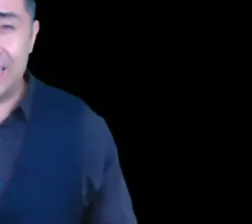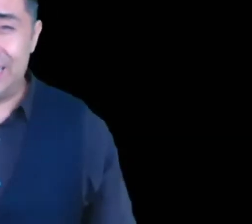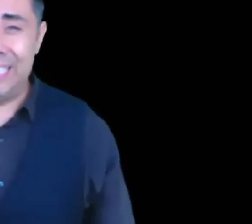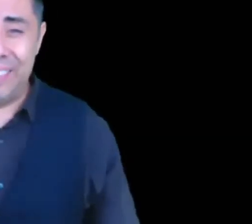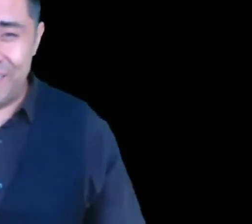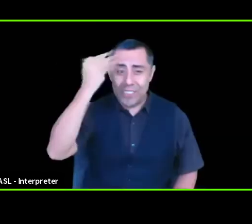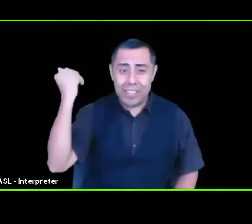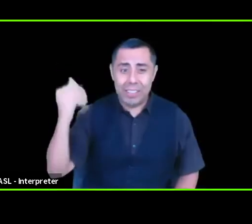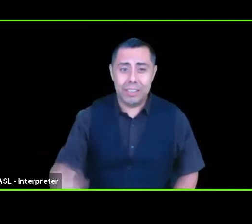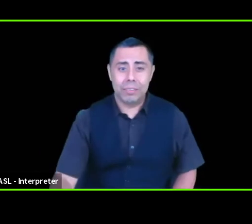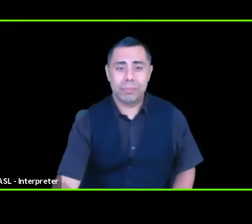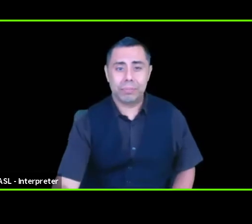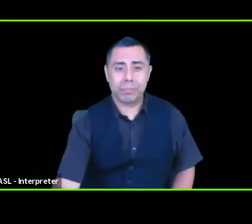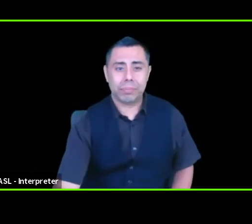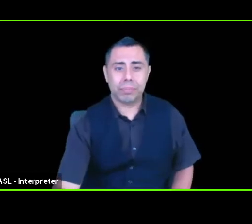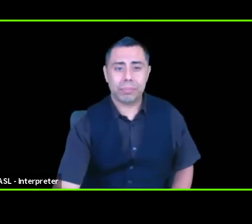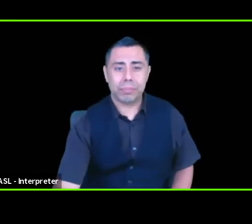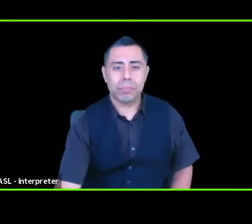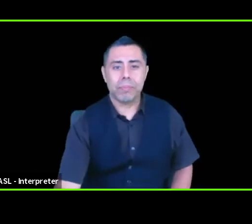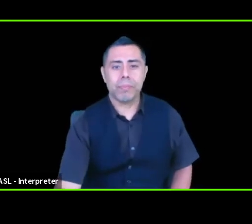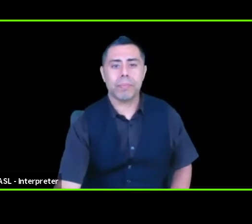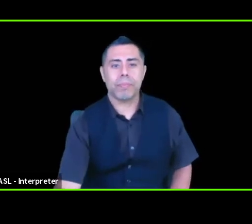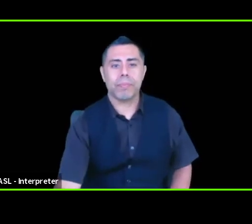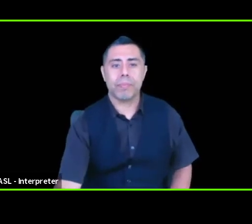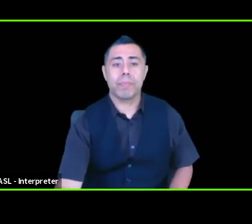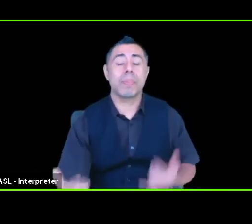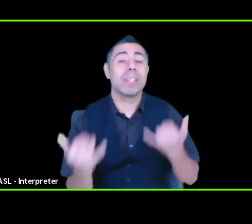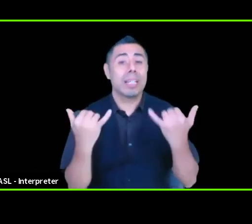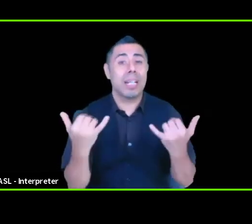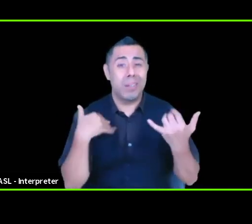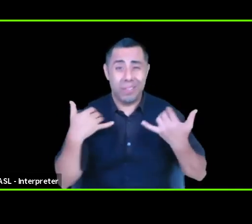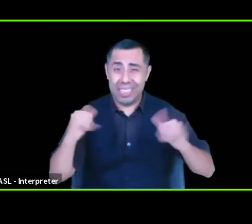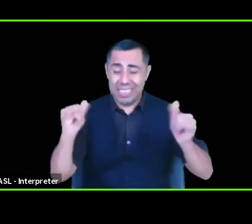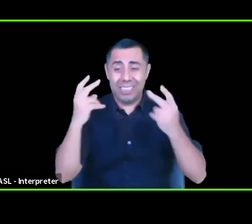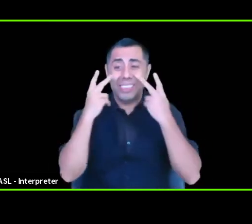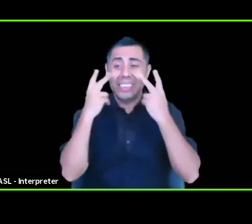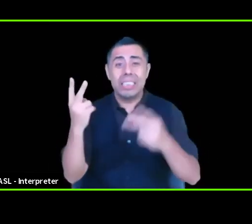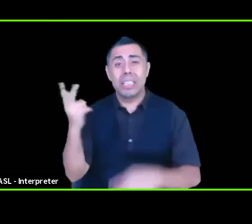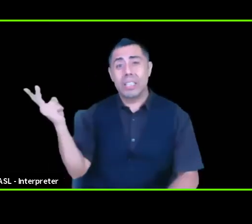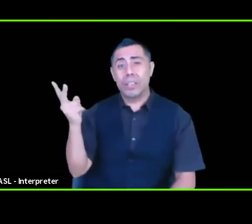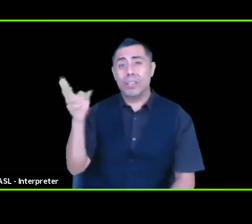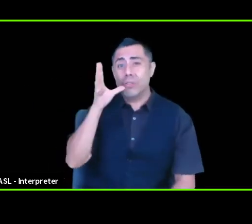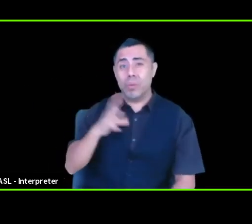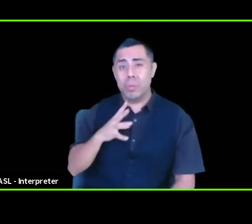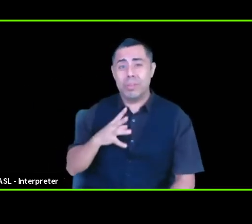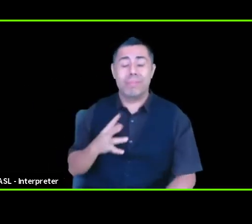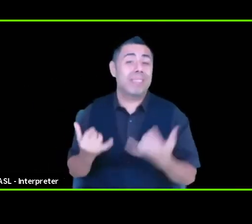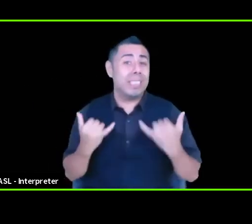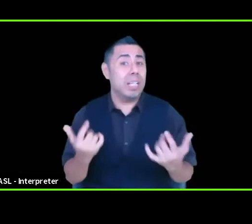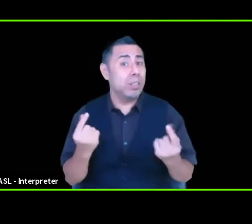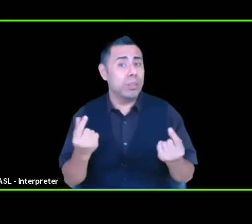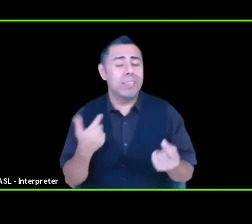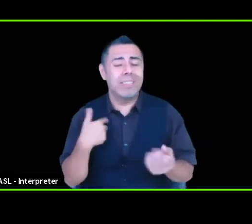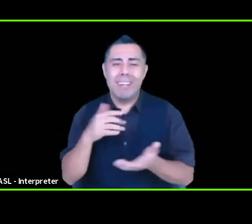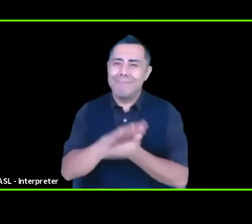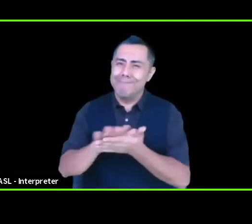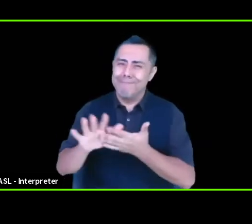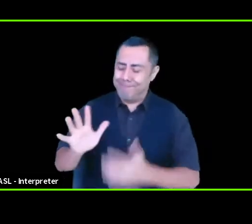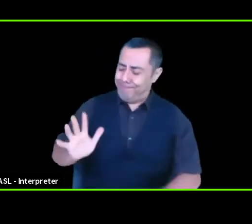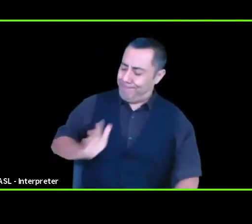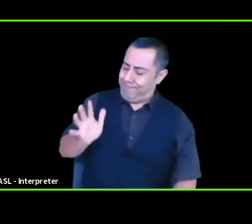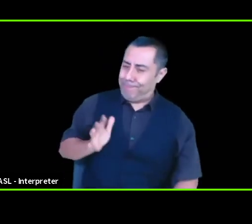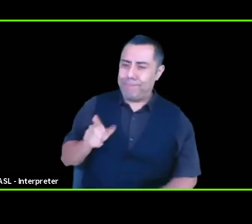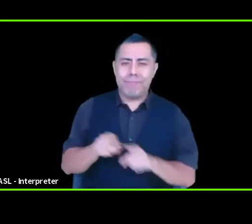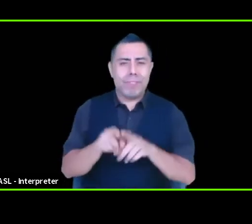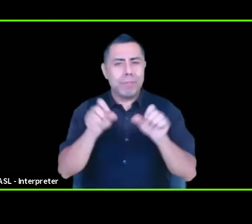now. But you know, all I can do is be as nice as I can be to them. I always smile at them. I say, hello,